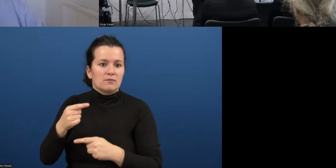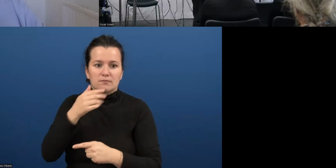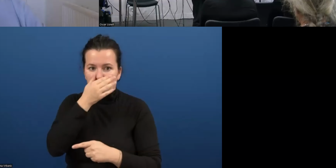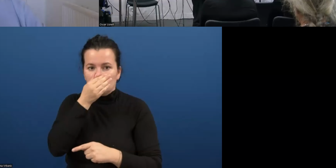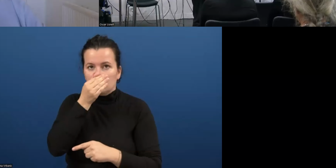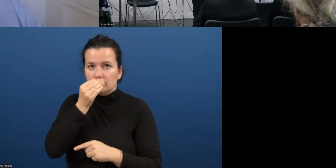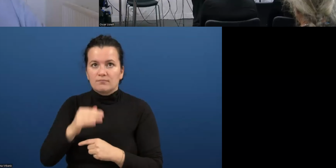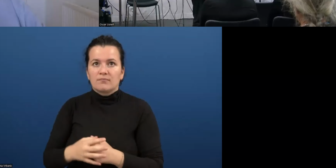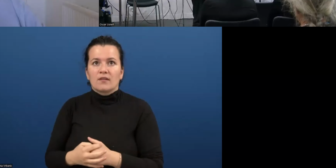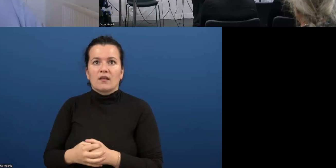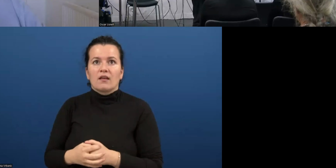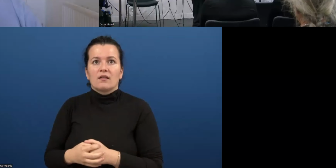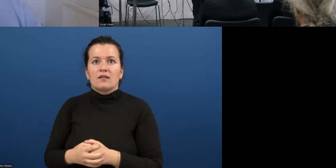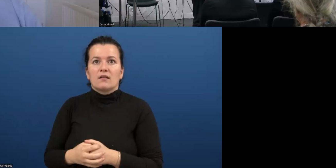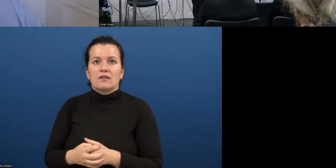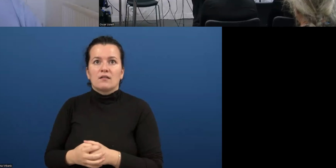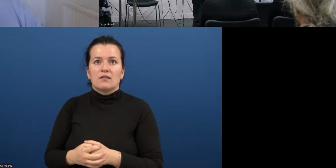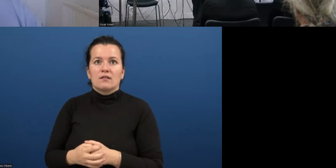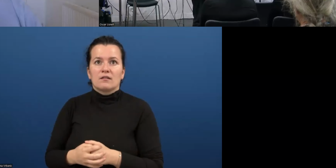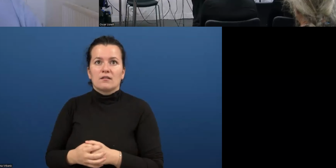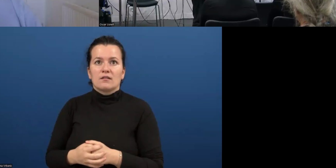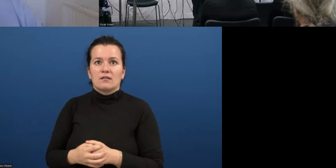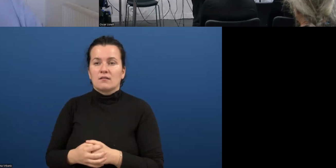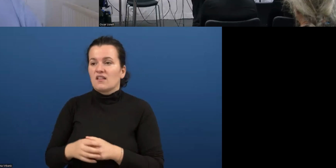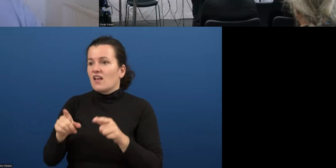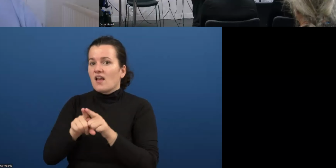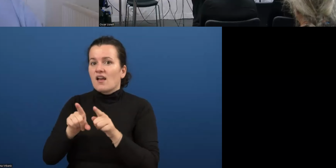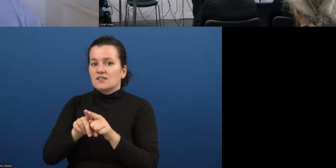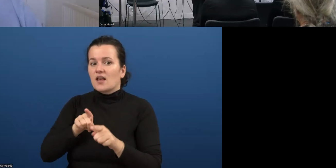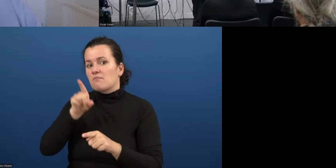different from a gamelan player or an Arabic musician who'll be using a makam.